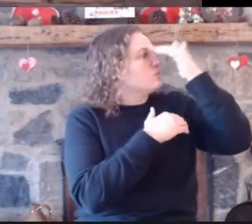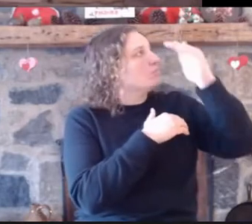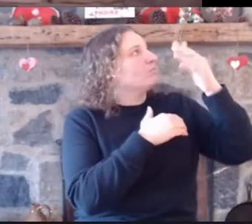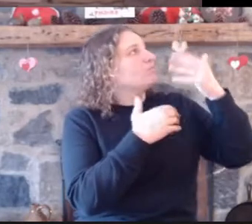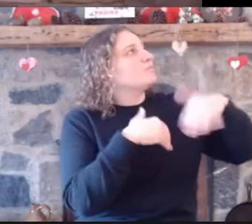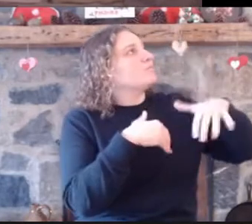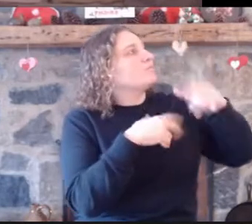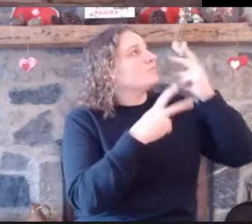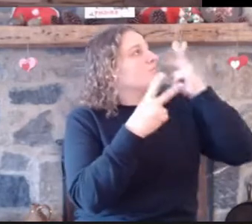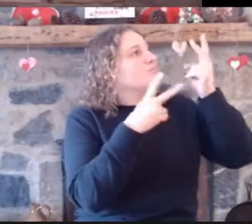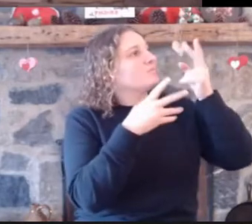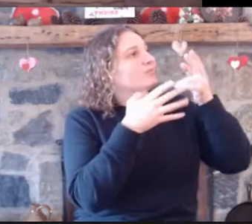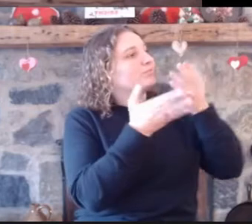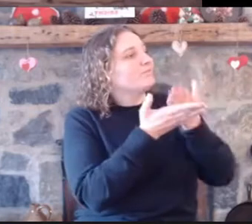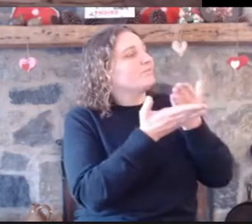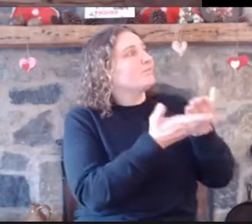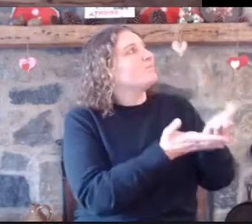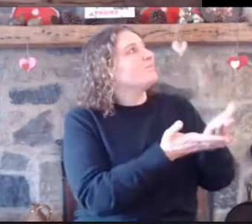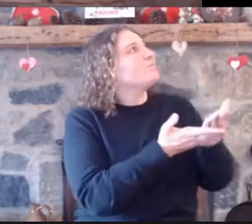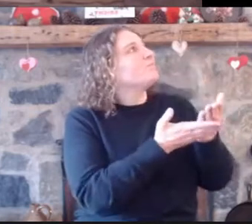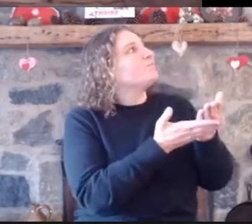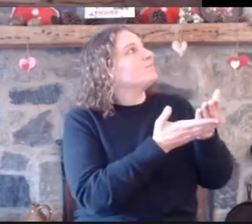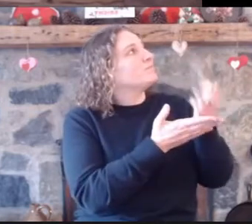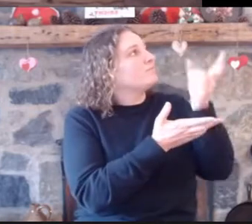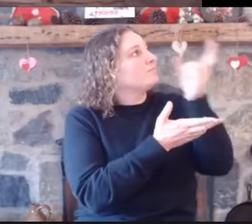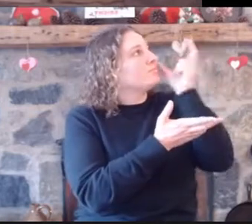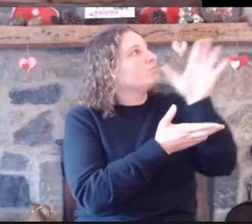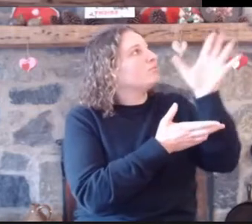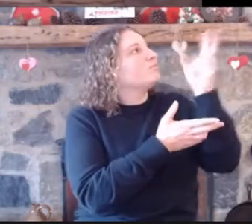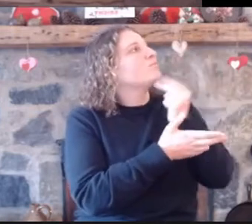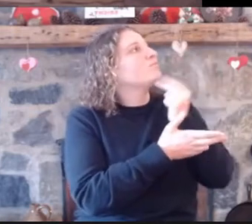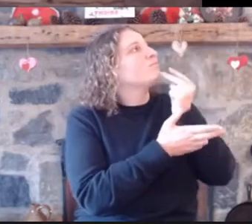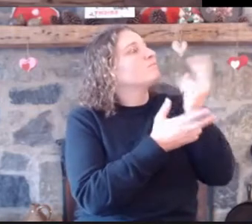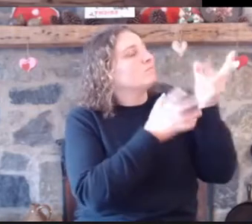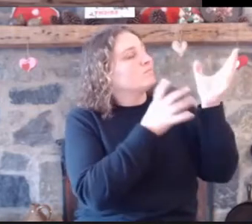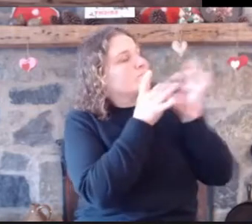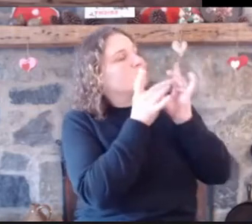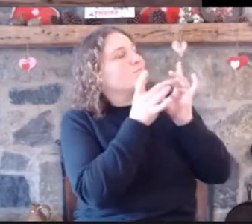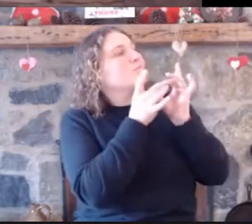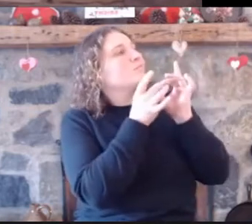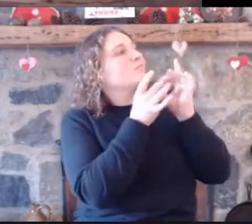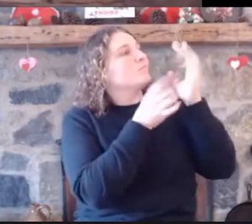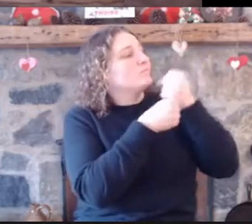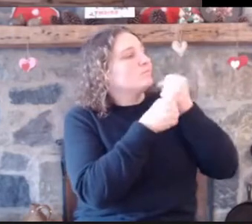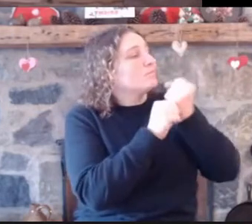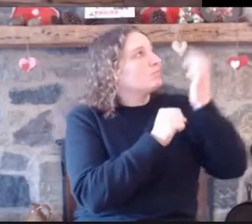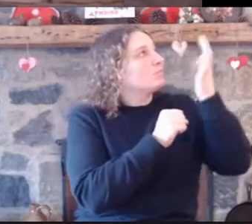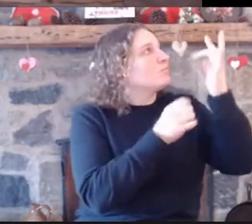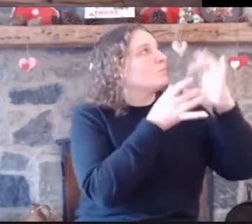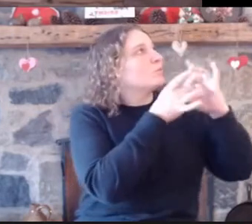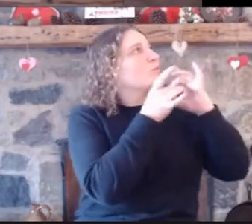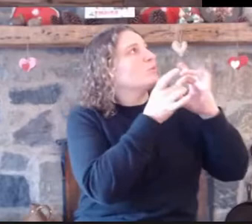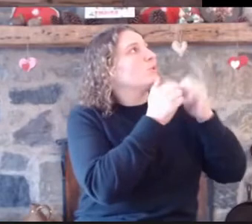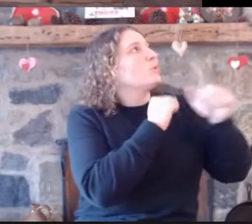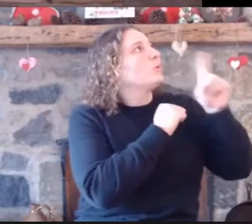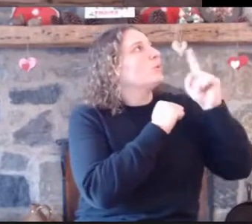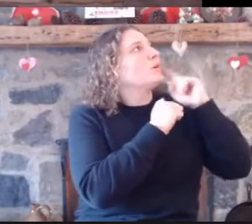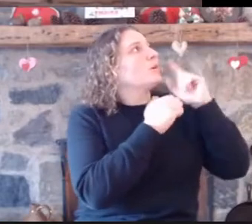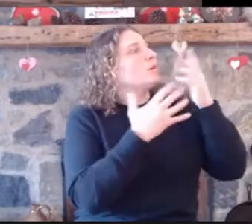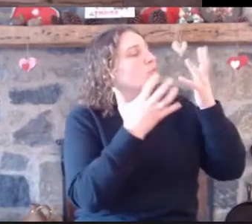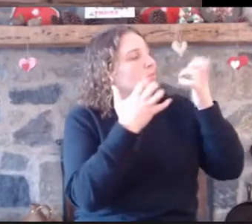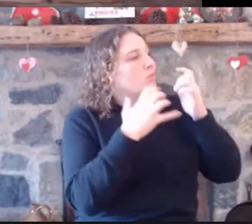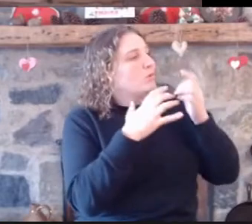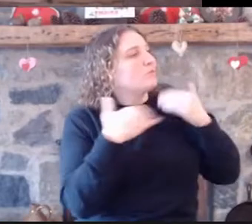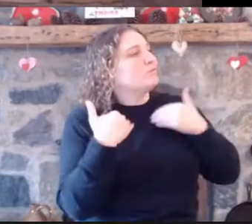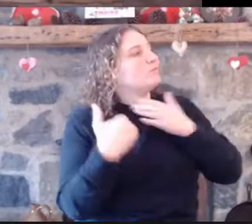simple facts that you've created them to be in a relationship with you, and you are desiring for them to finally surrender and open